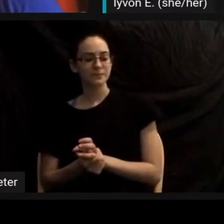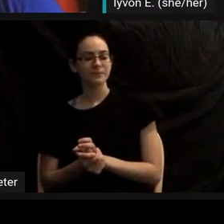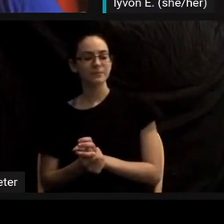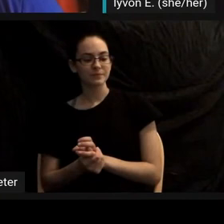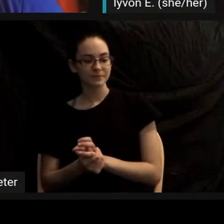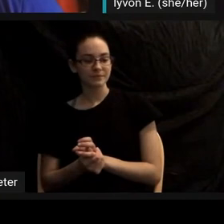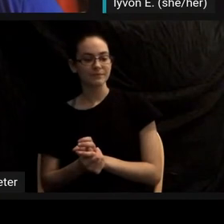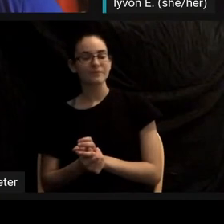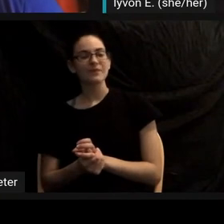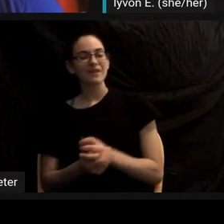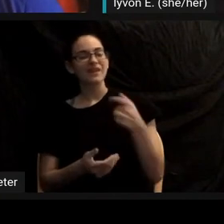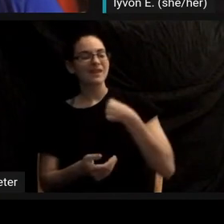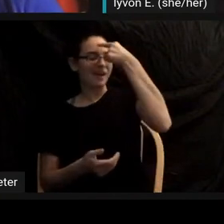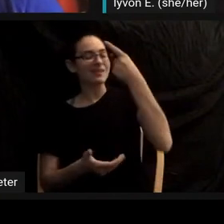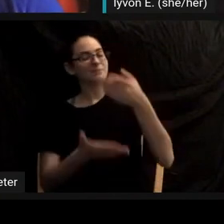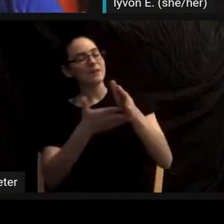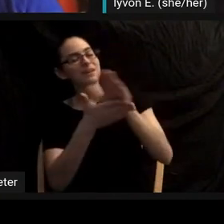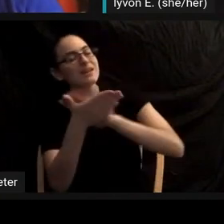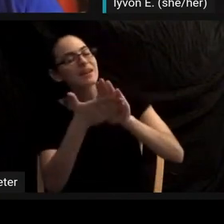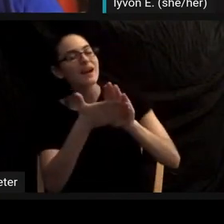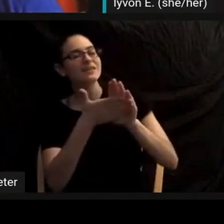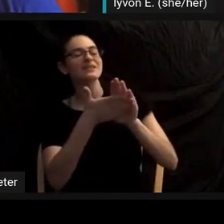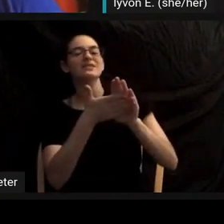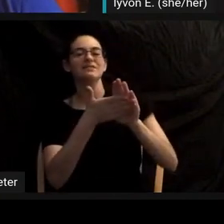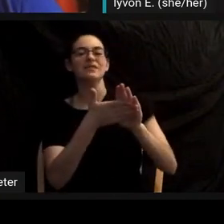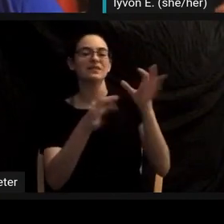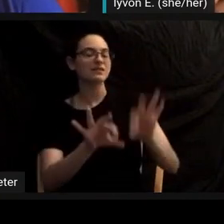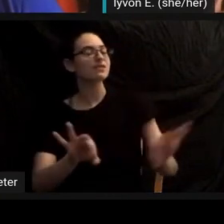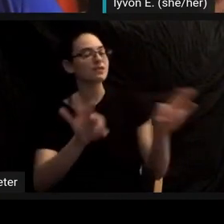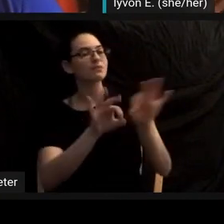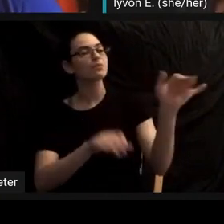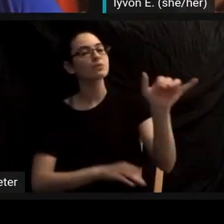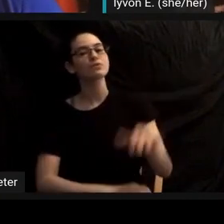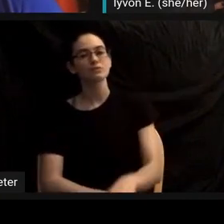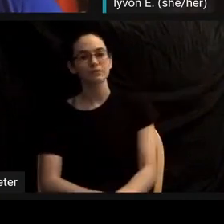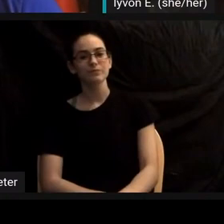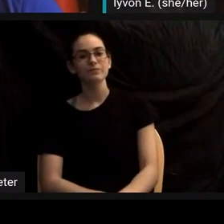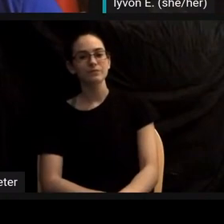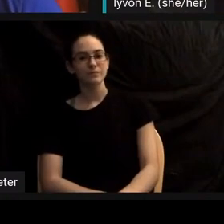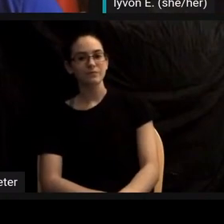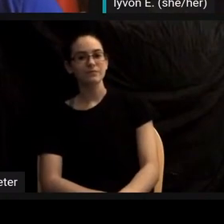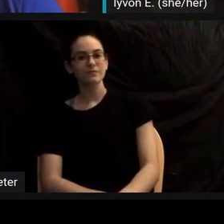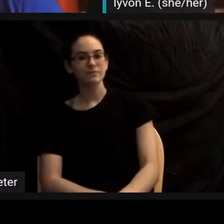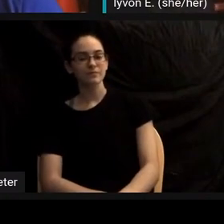overestimate being kind, because people remember kindness, right? Like we're hearing a lot